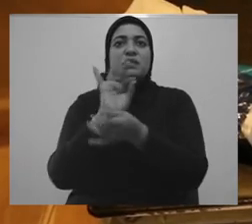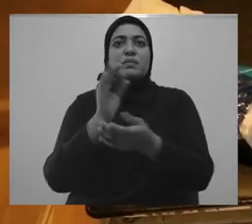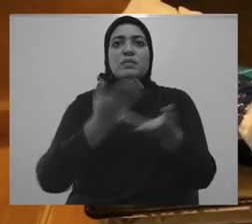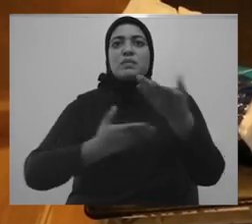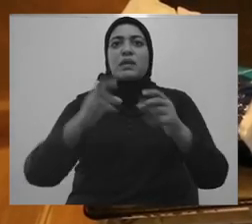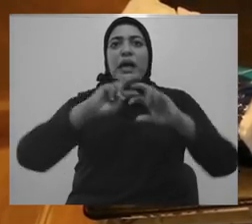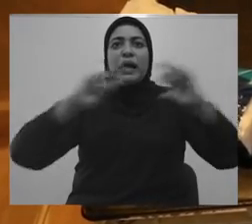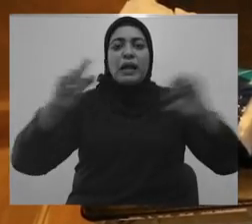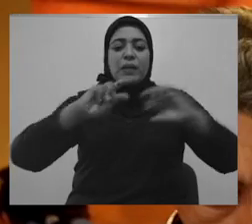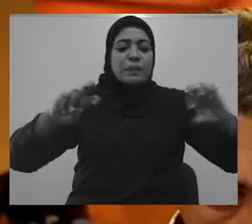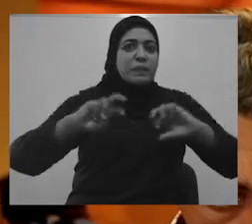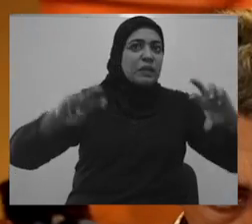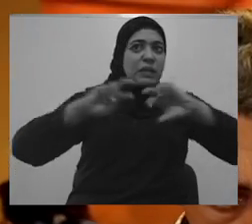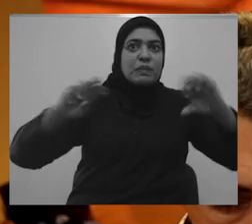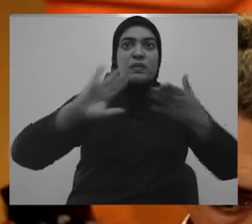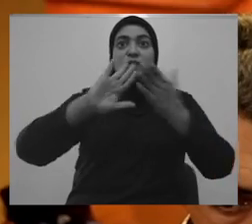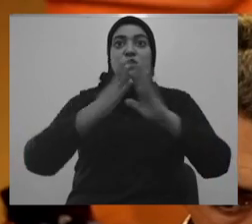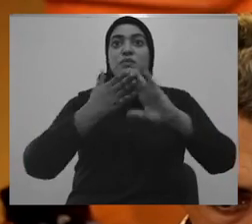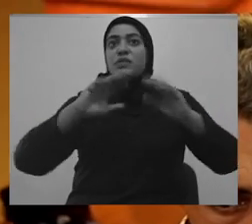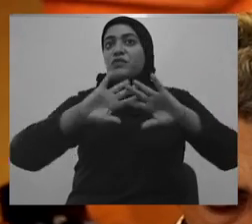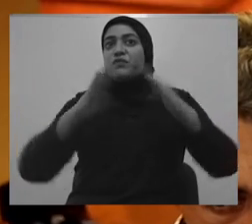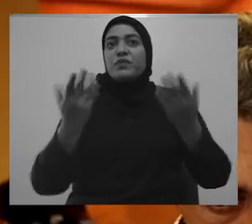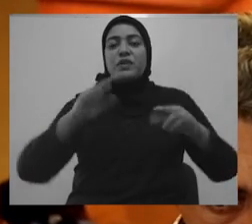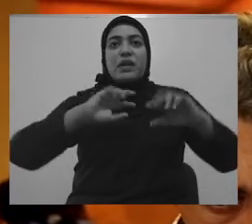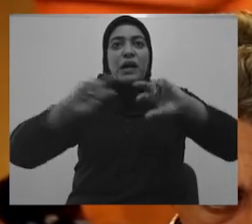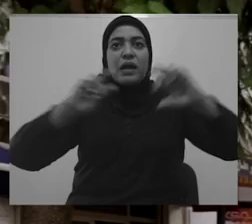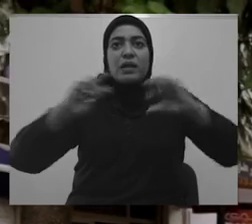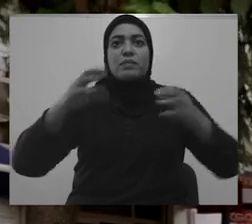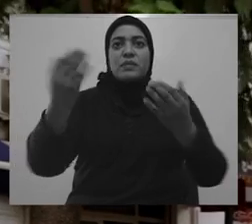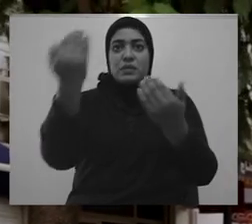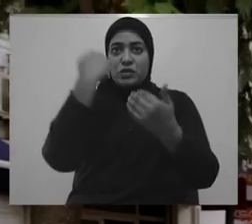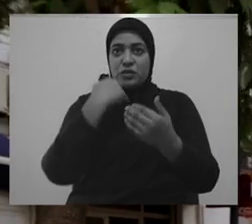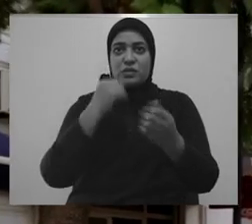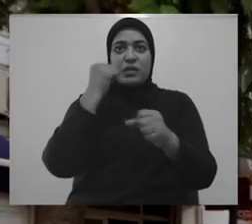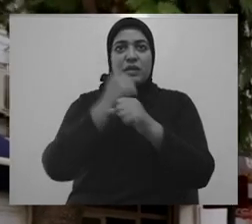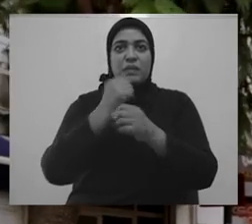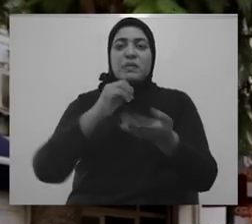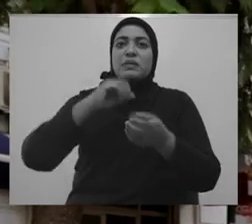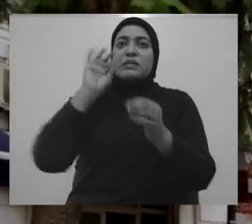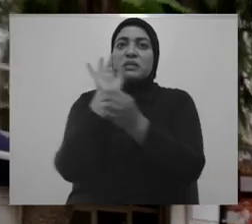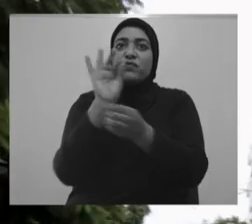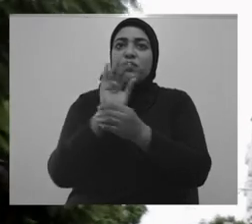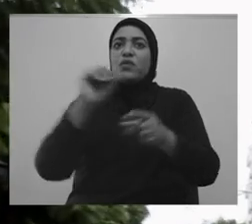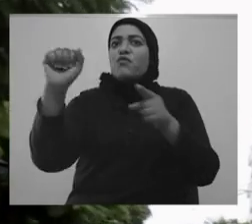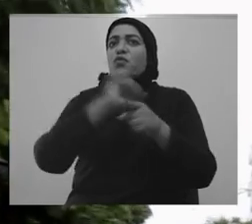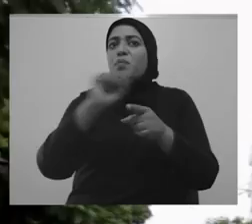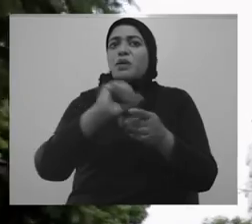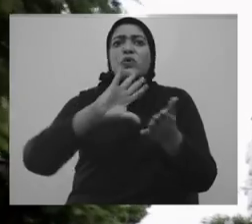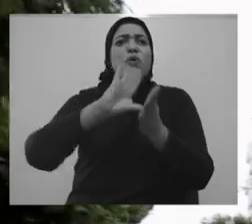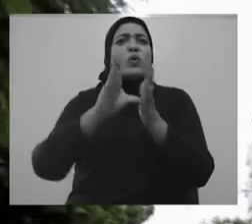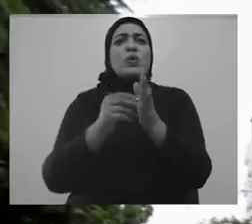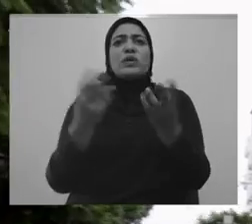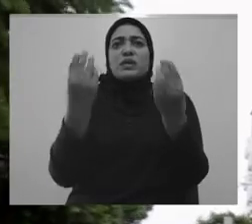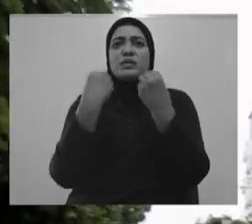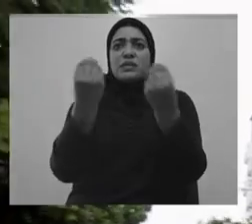participate in our study. First of all, by the contact with the associations and organizations who work in this area,